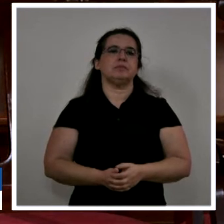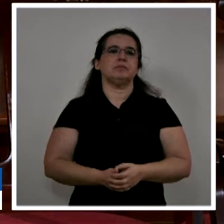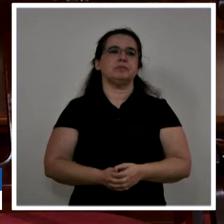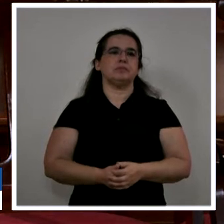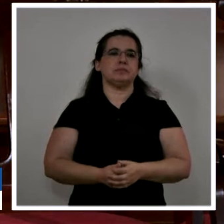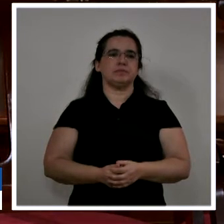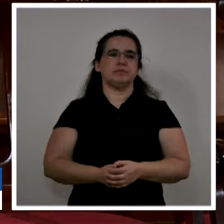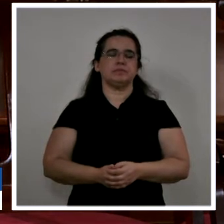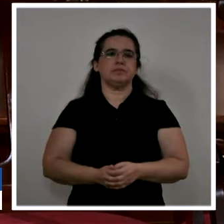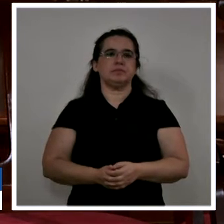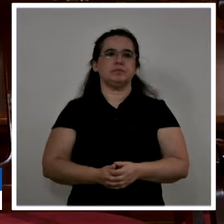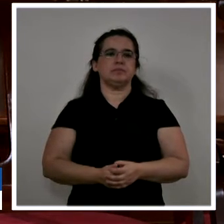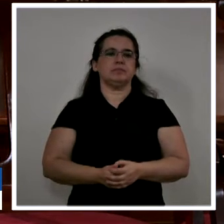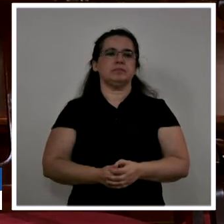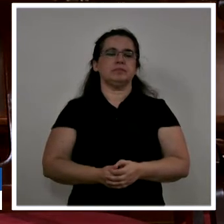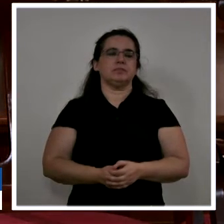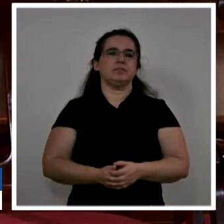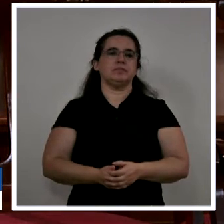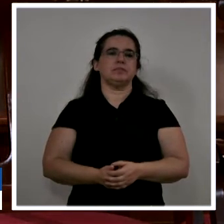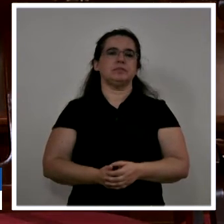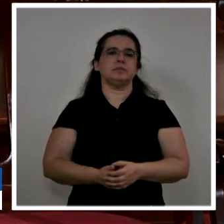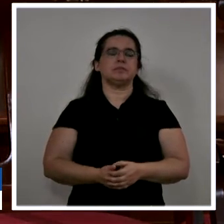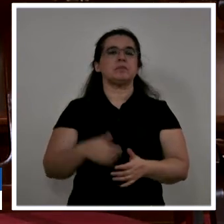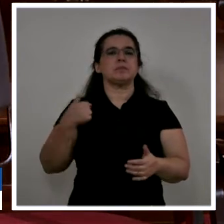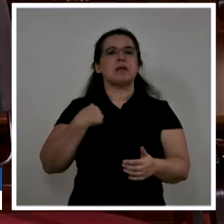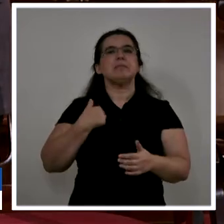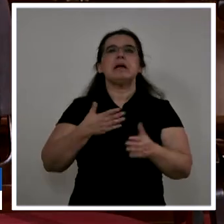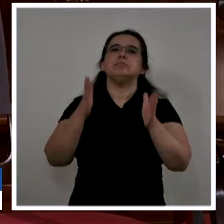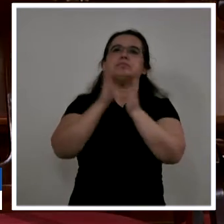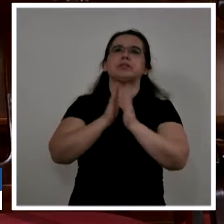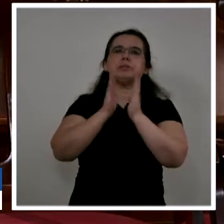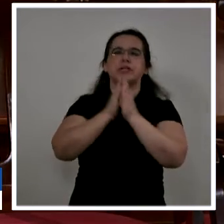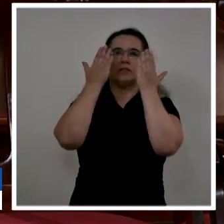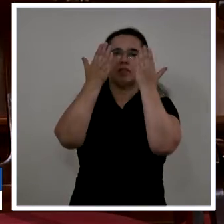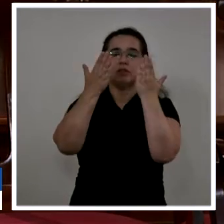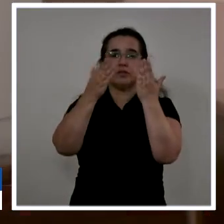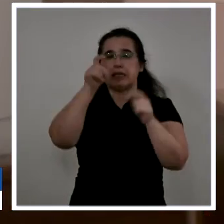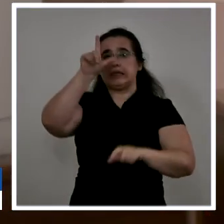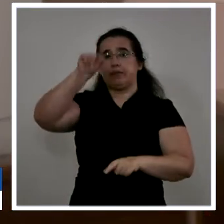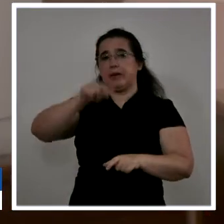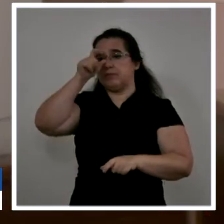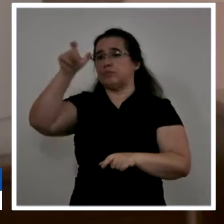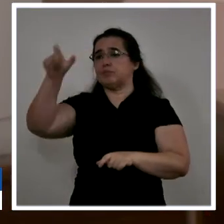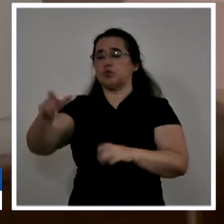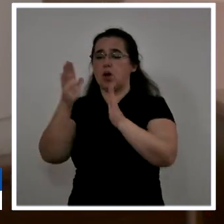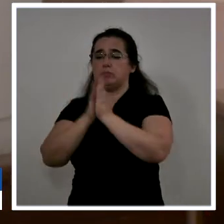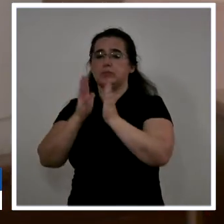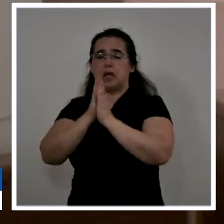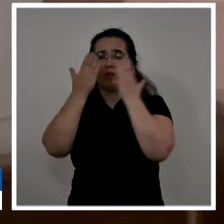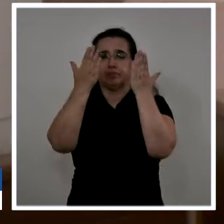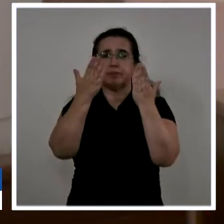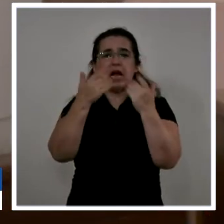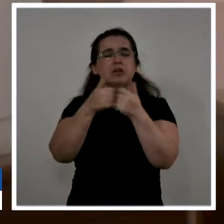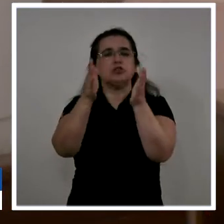he is not ashamed to call them brethren. Tanto o que santifica como os que são santificados provêm todos de um só.